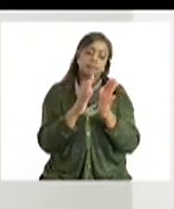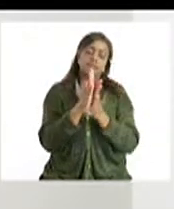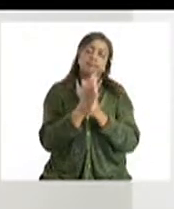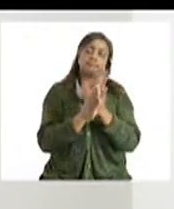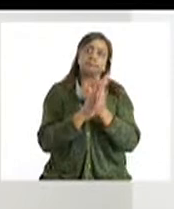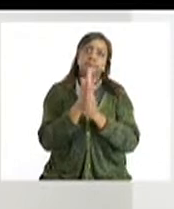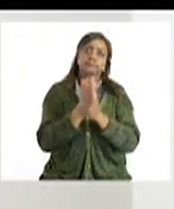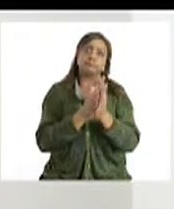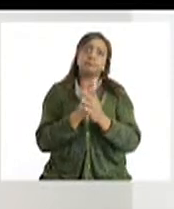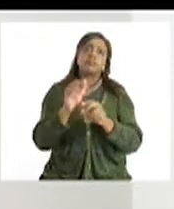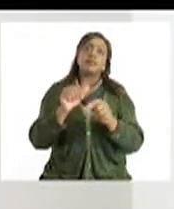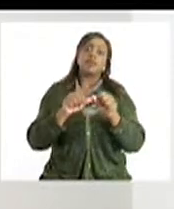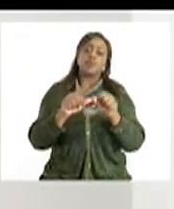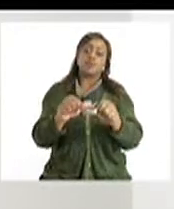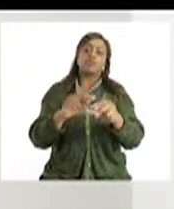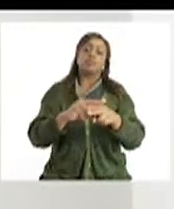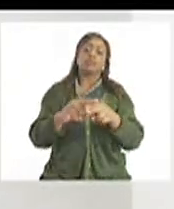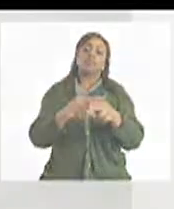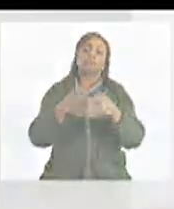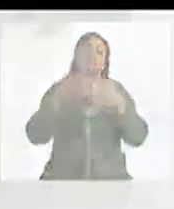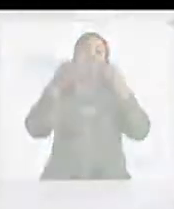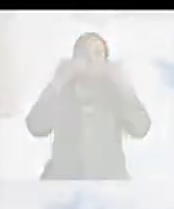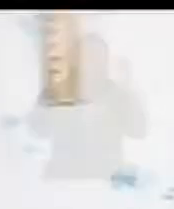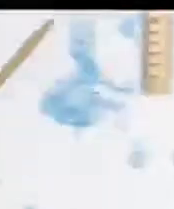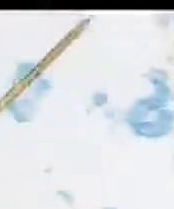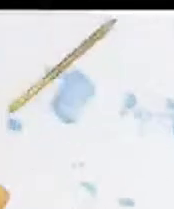your mask. So goodbye.